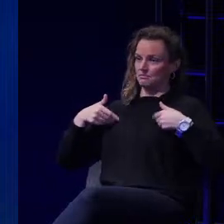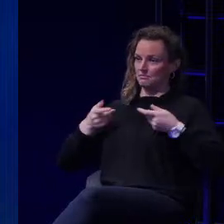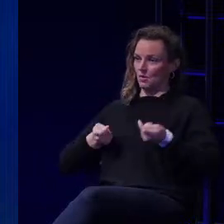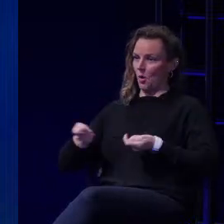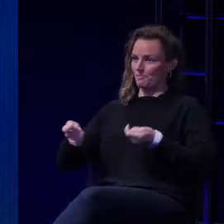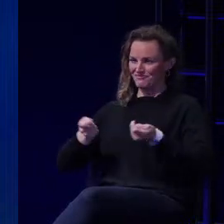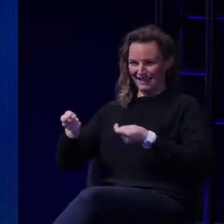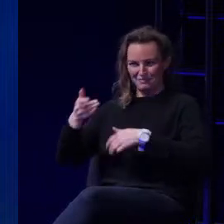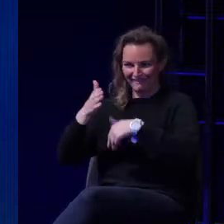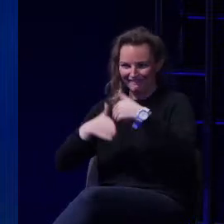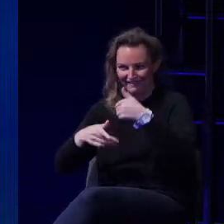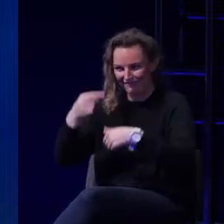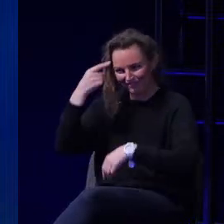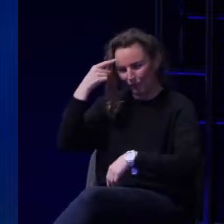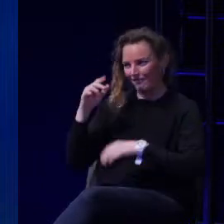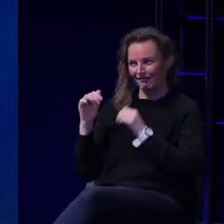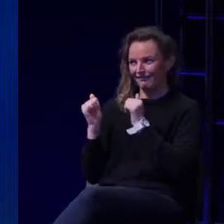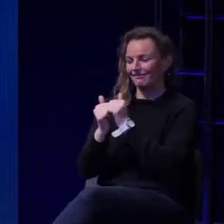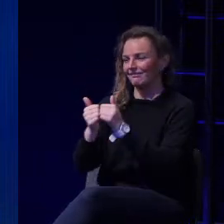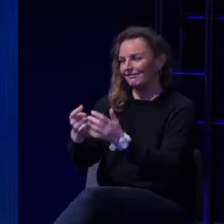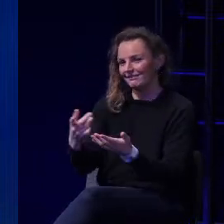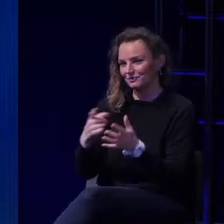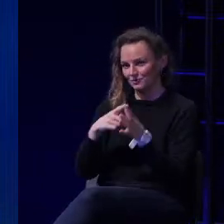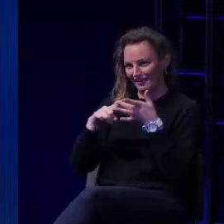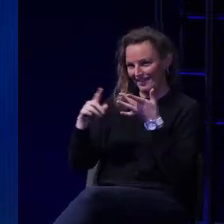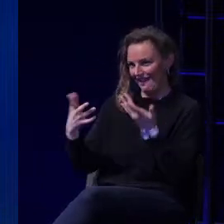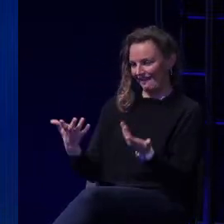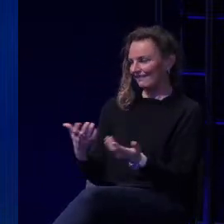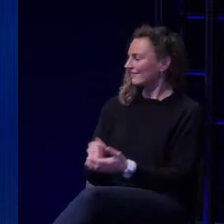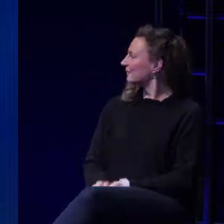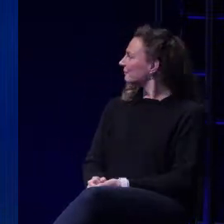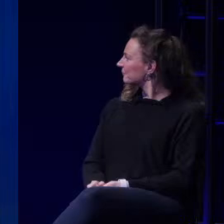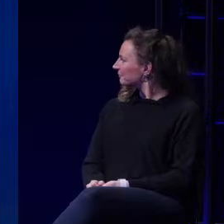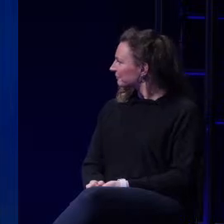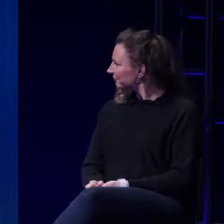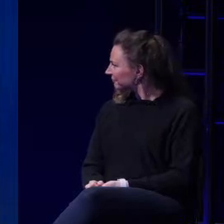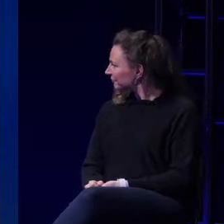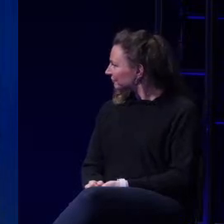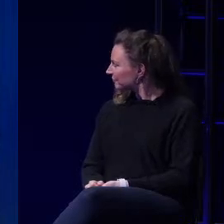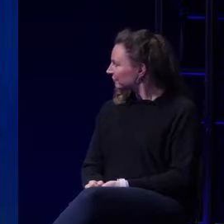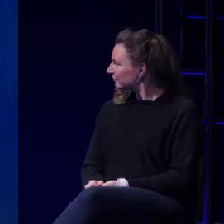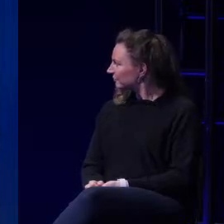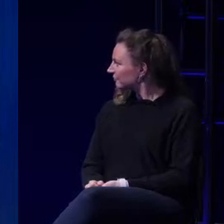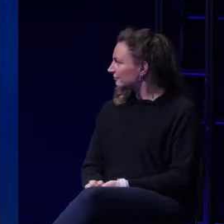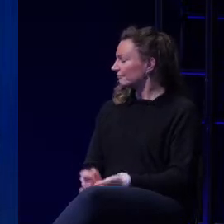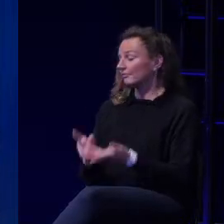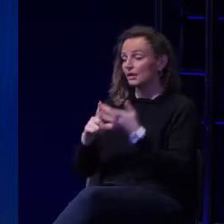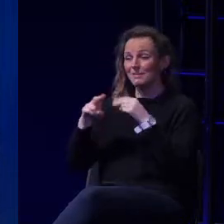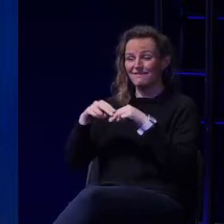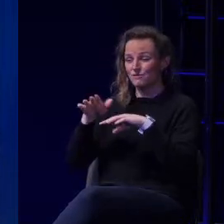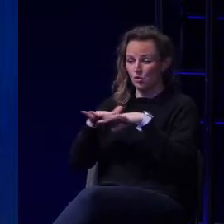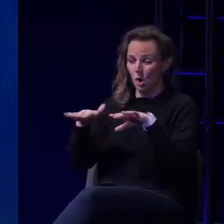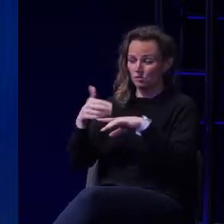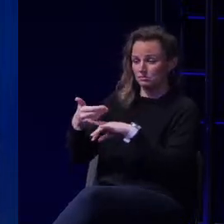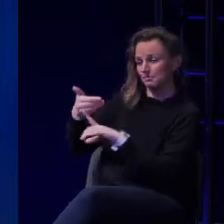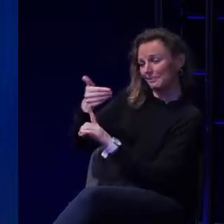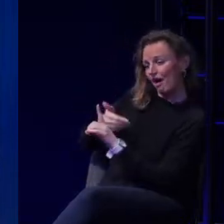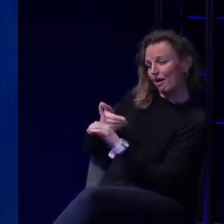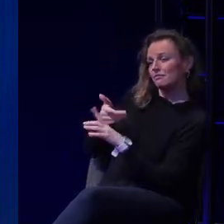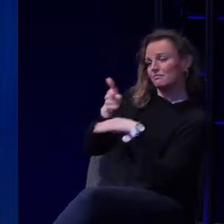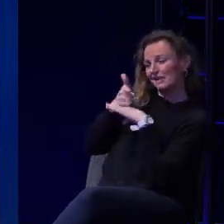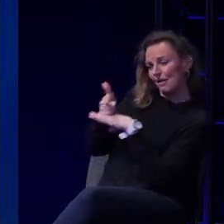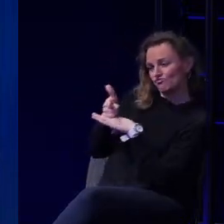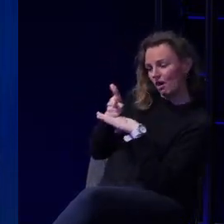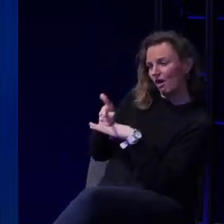life. Really. Yeah. But it is if you're not behind the camera,